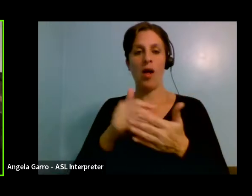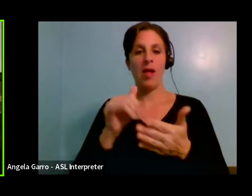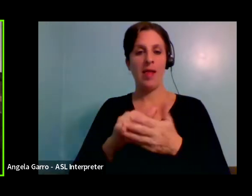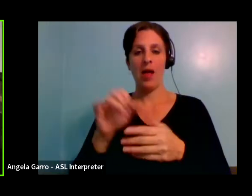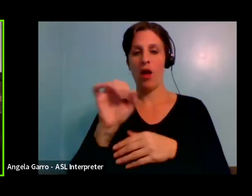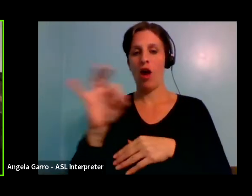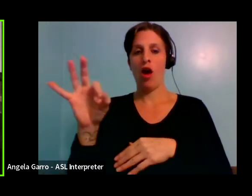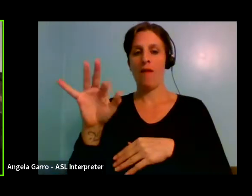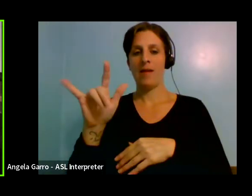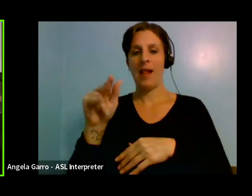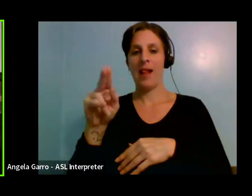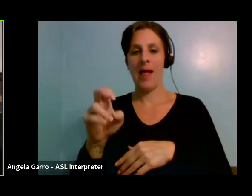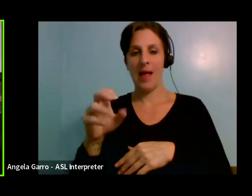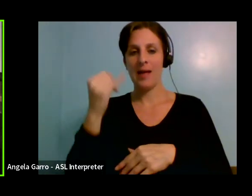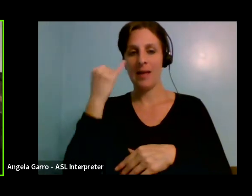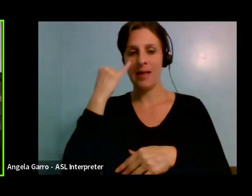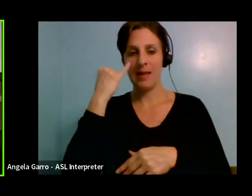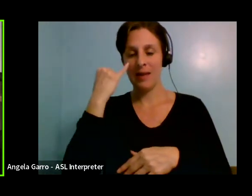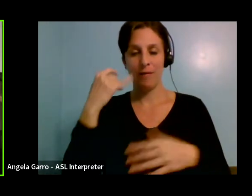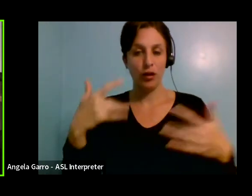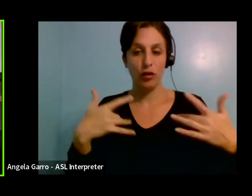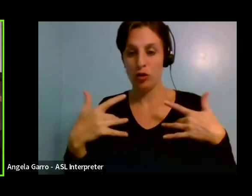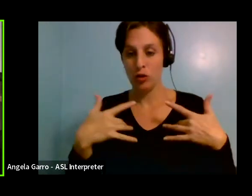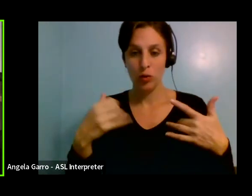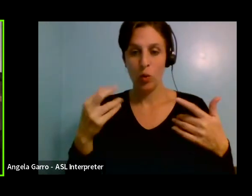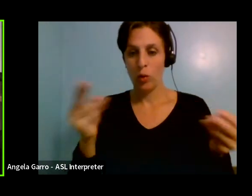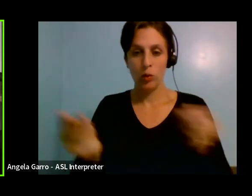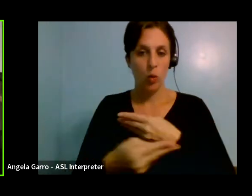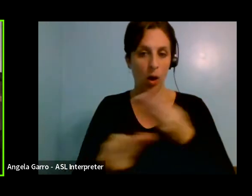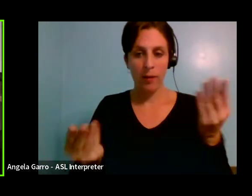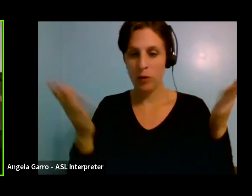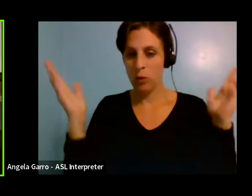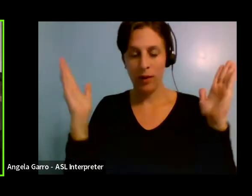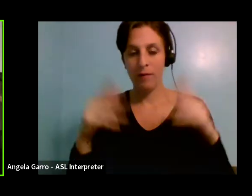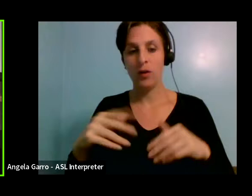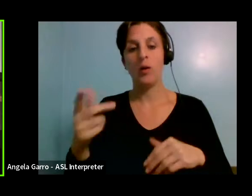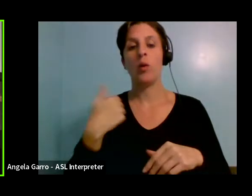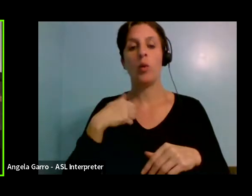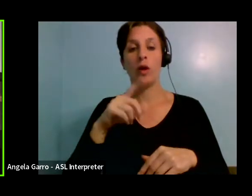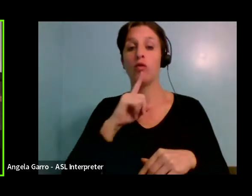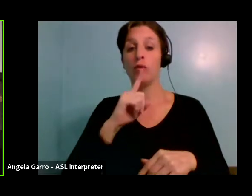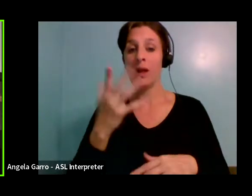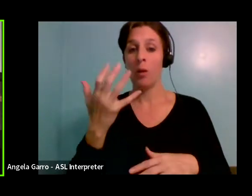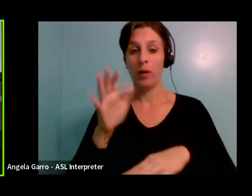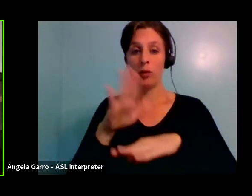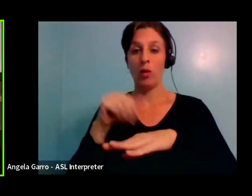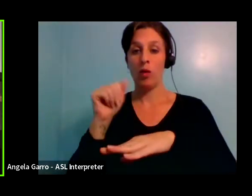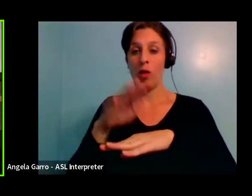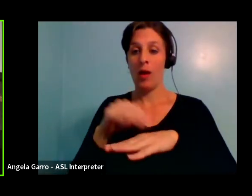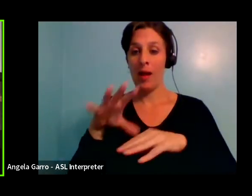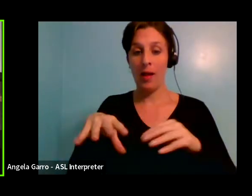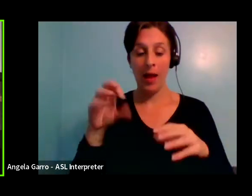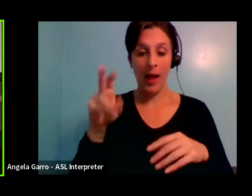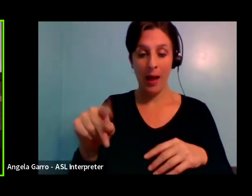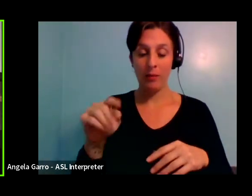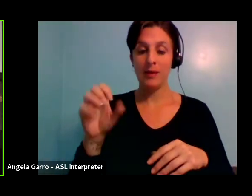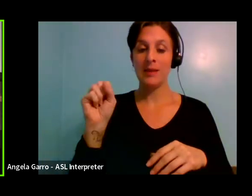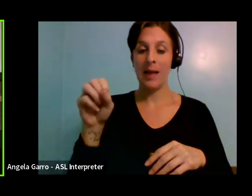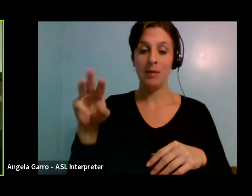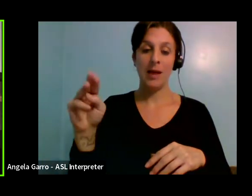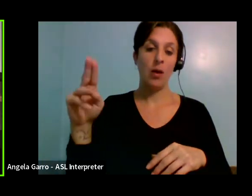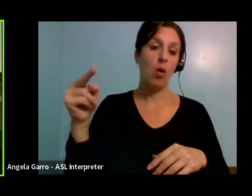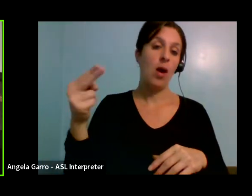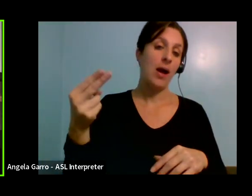Yeah. there are concerns or swaps or whatever. But what we really want to call out is that San Mateo High